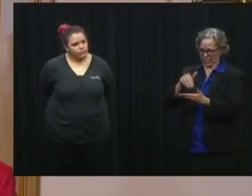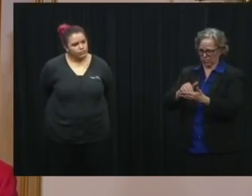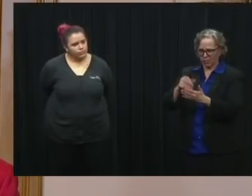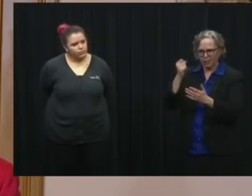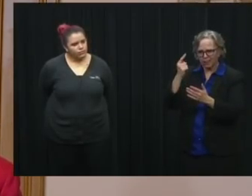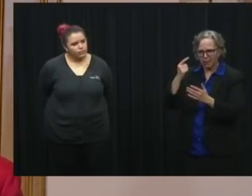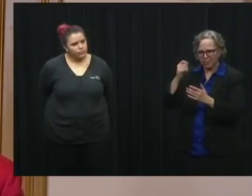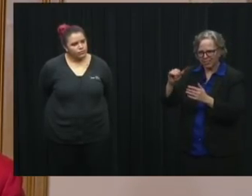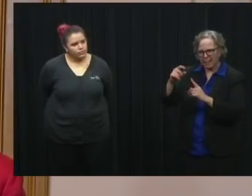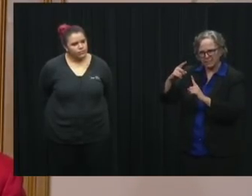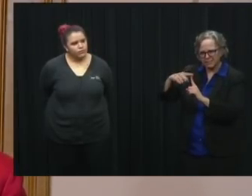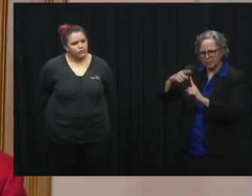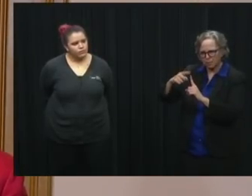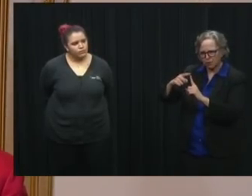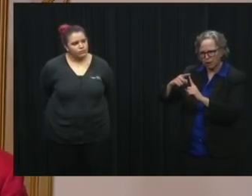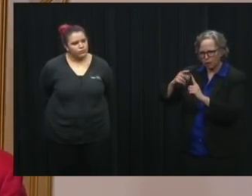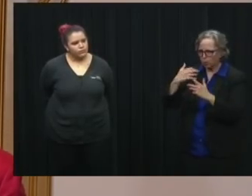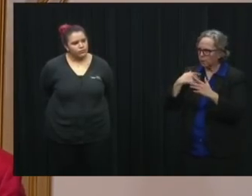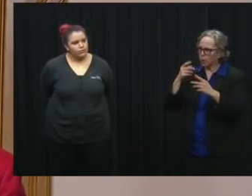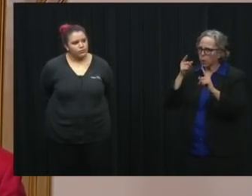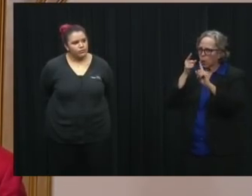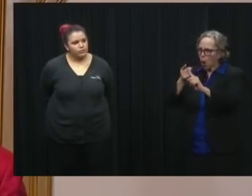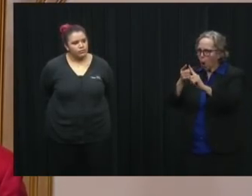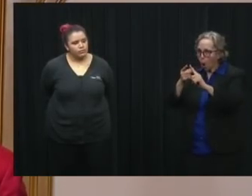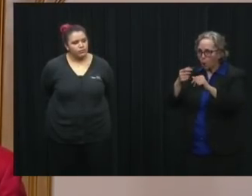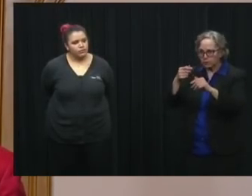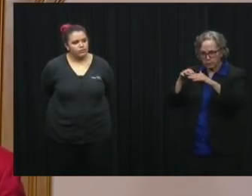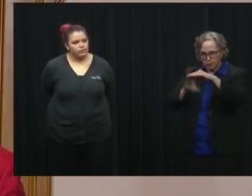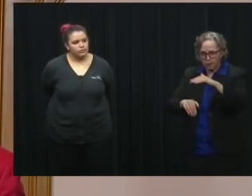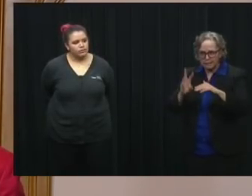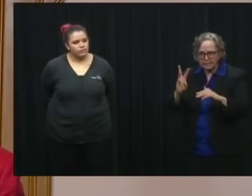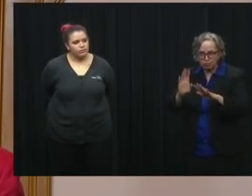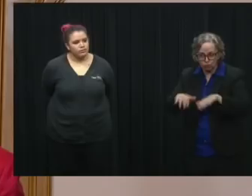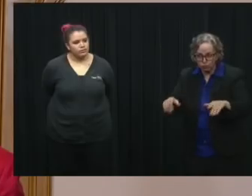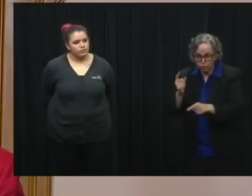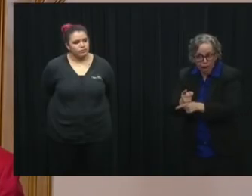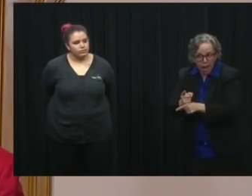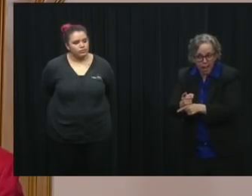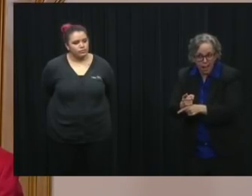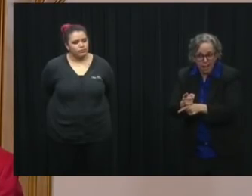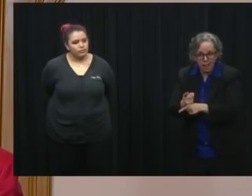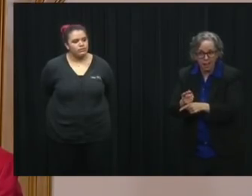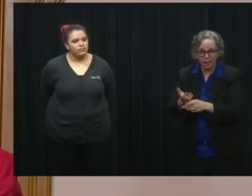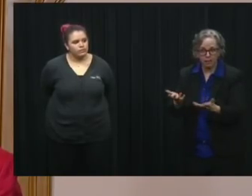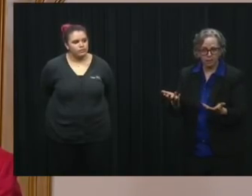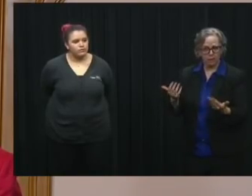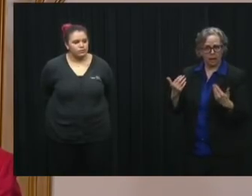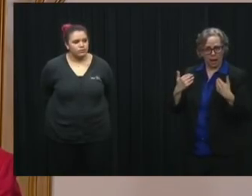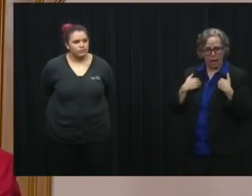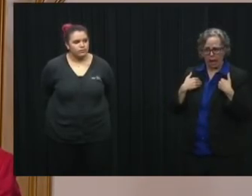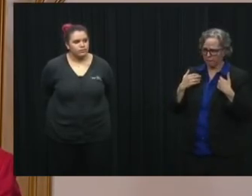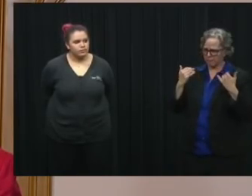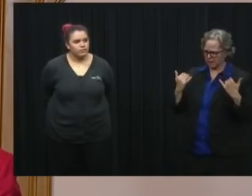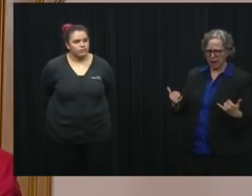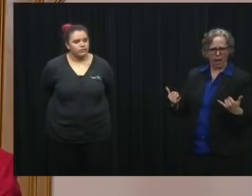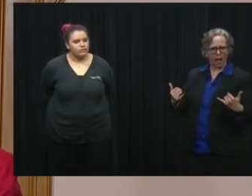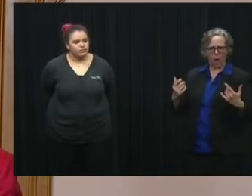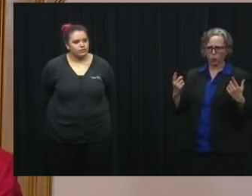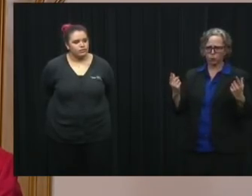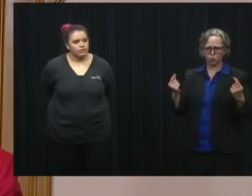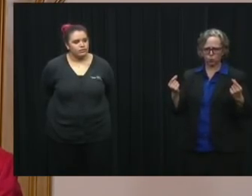there, is we have the ability now to be paying daycare to actually stay